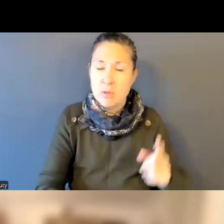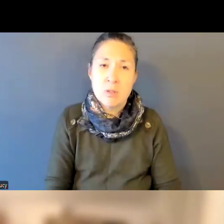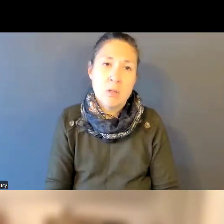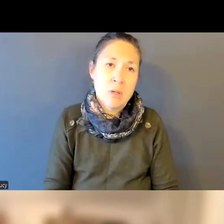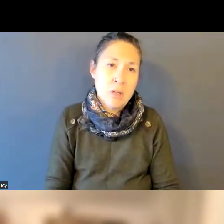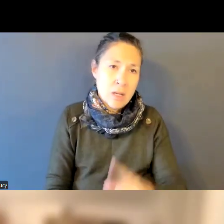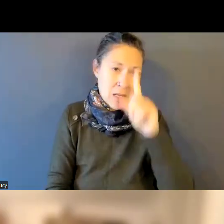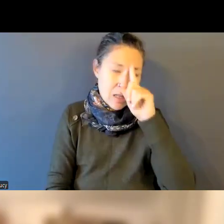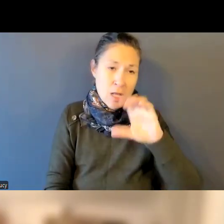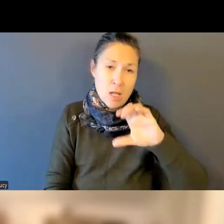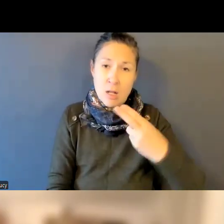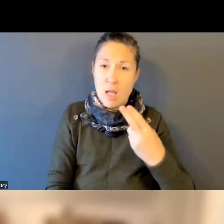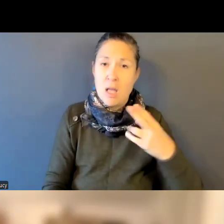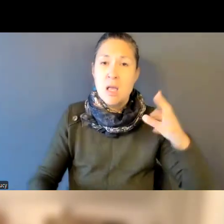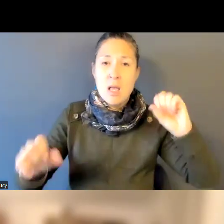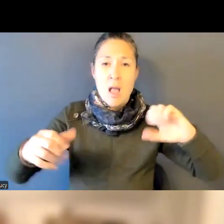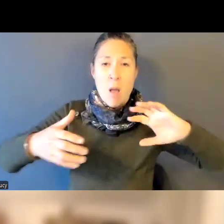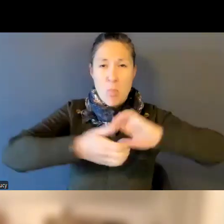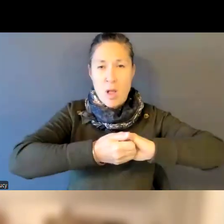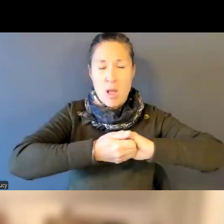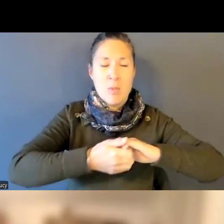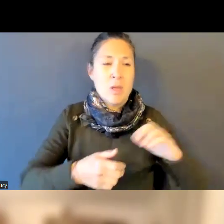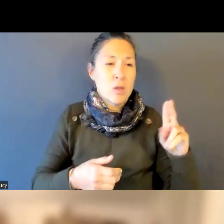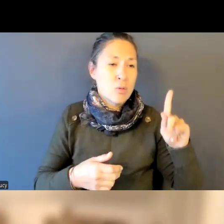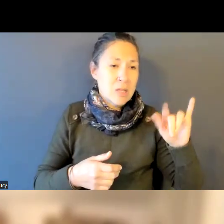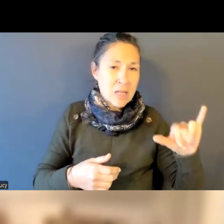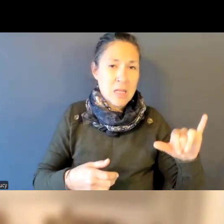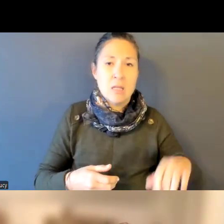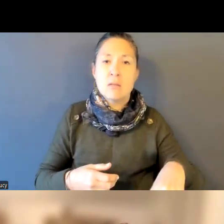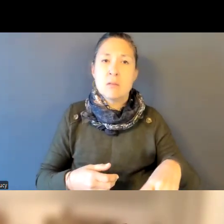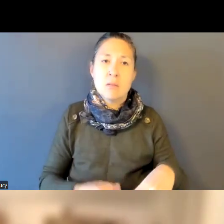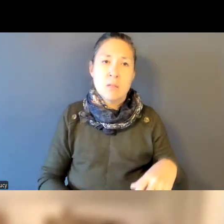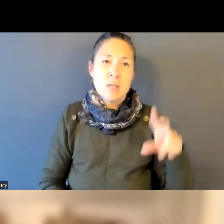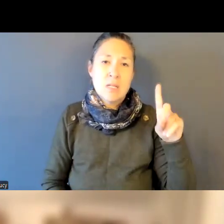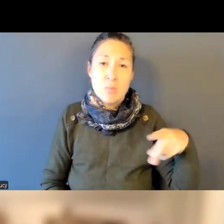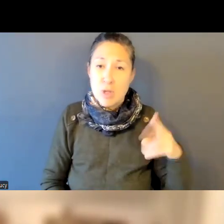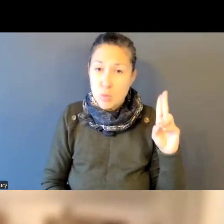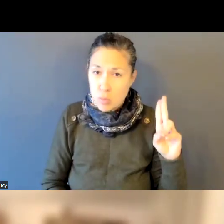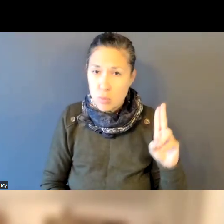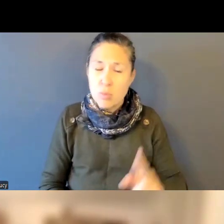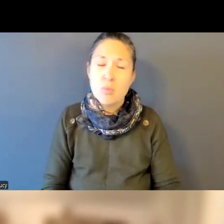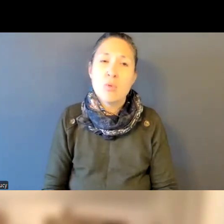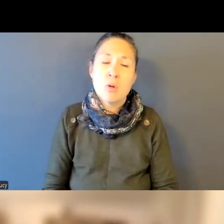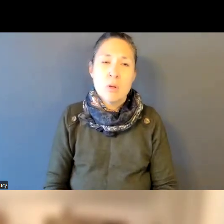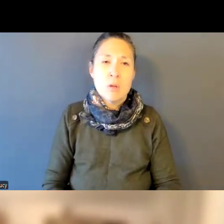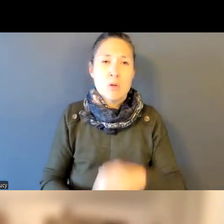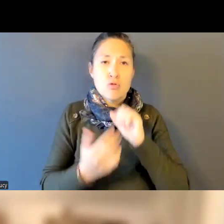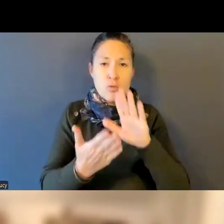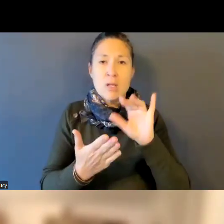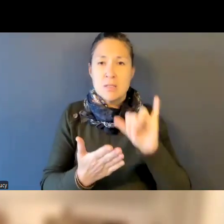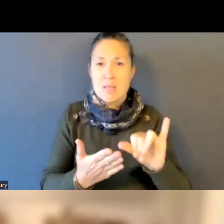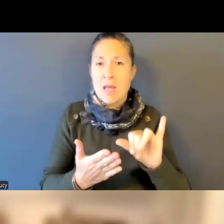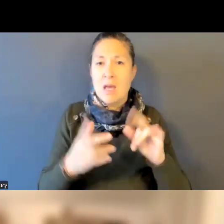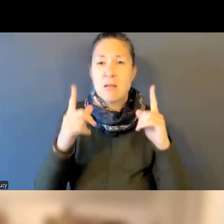a partner with the utilities and the Department of Public Utilities to address that very